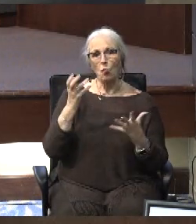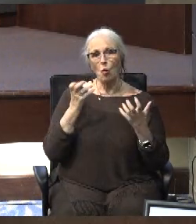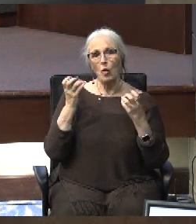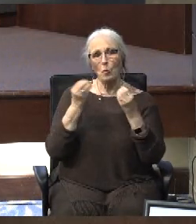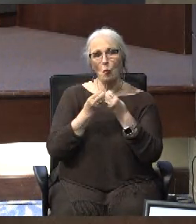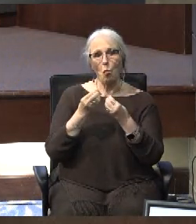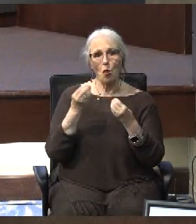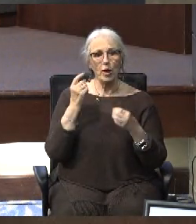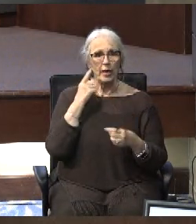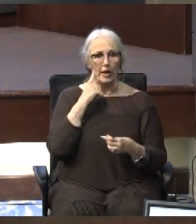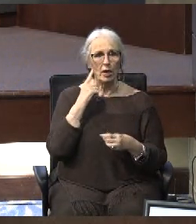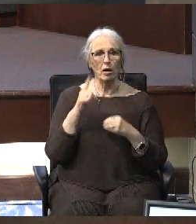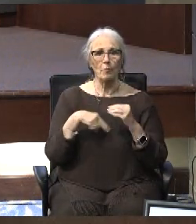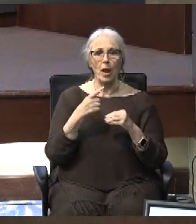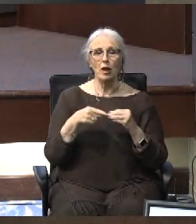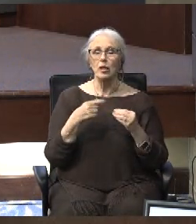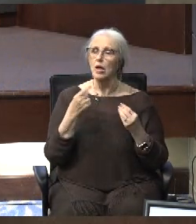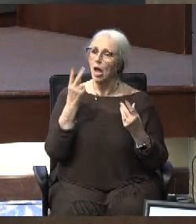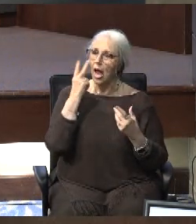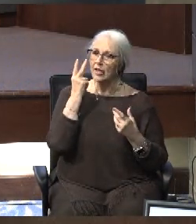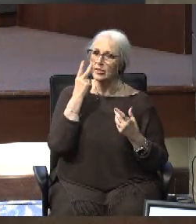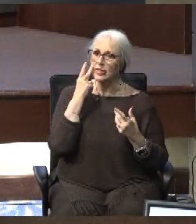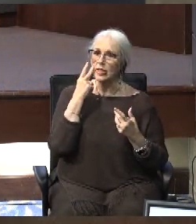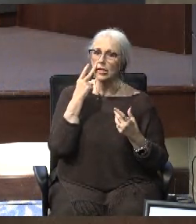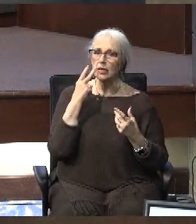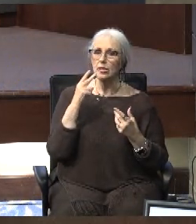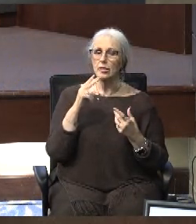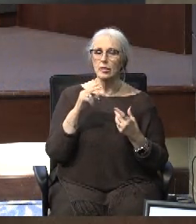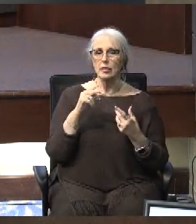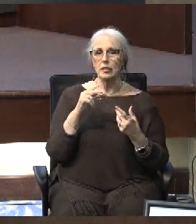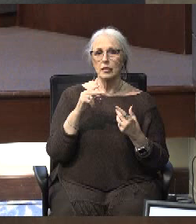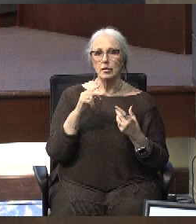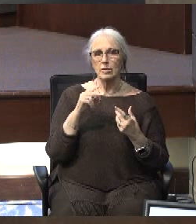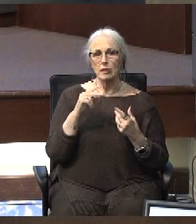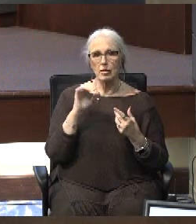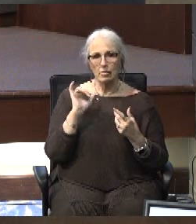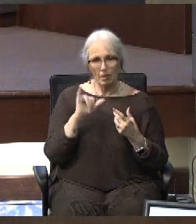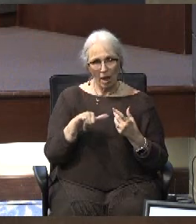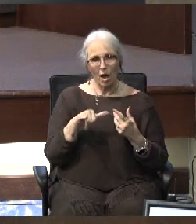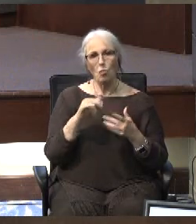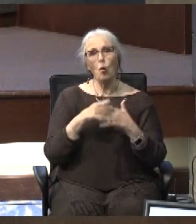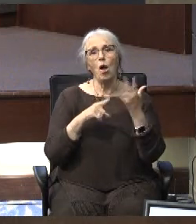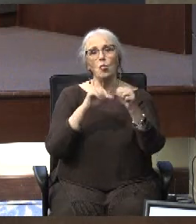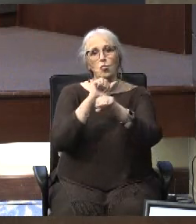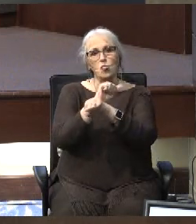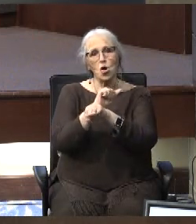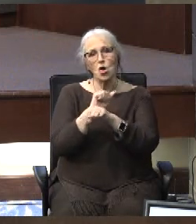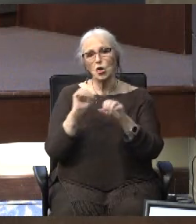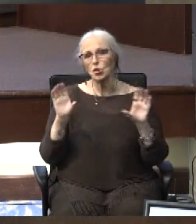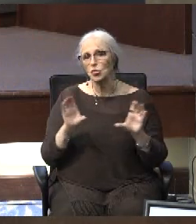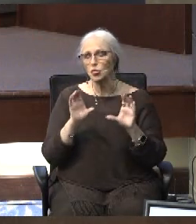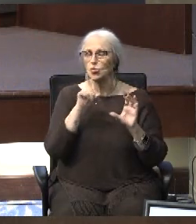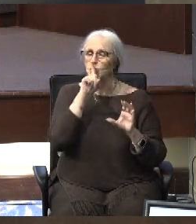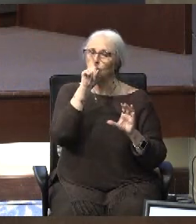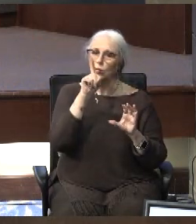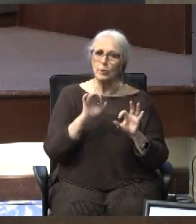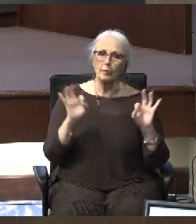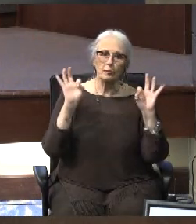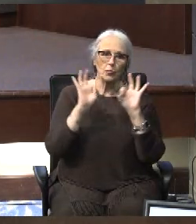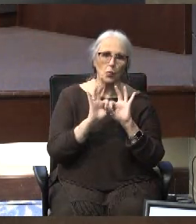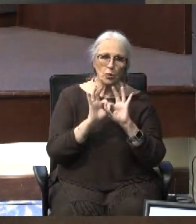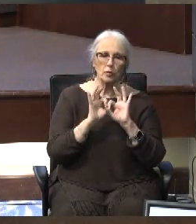more about, is because I see that output and the work that's being done is significant, and